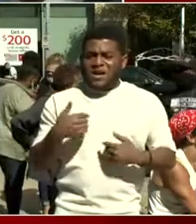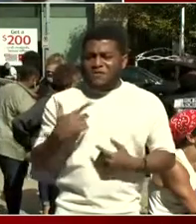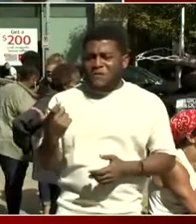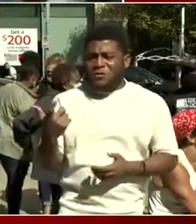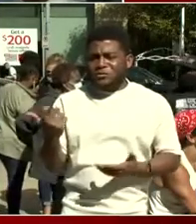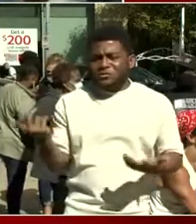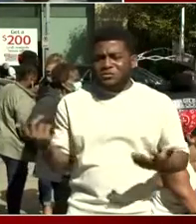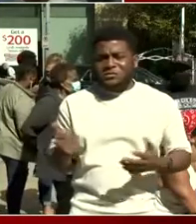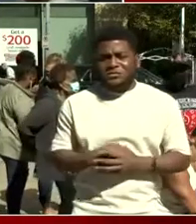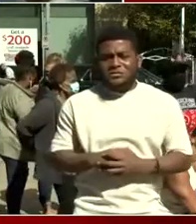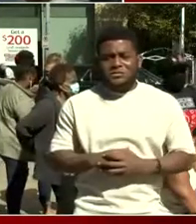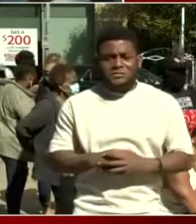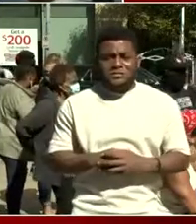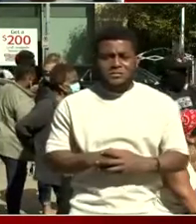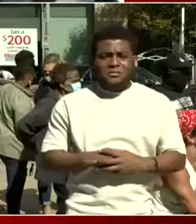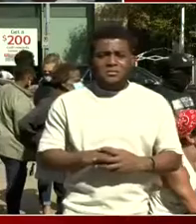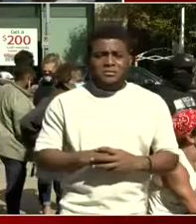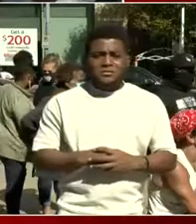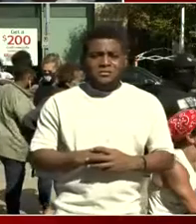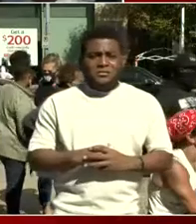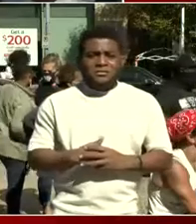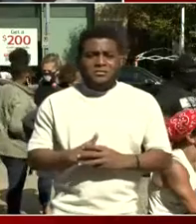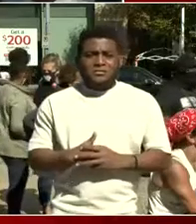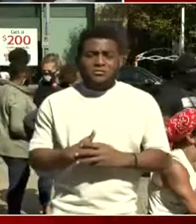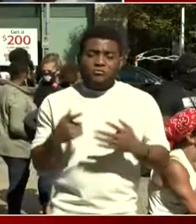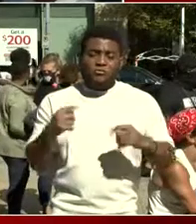those issues resolved as soon as they come to my attention.